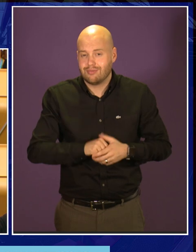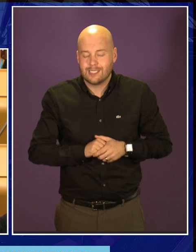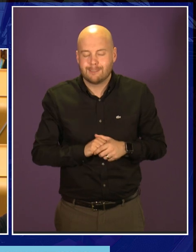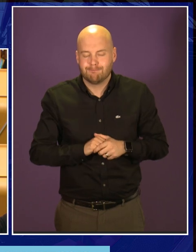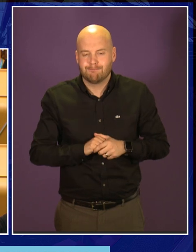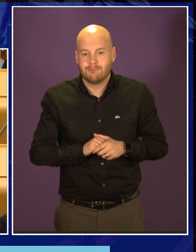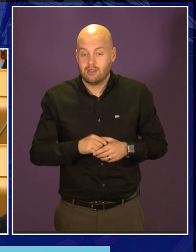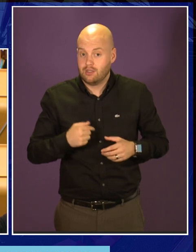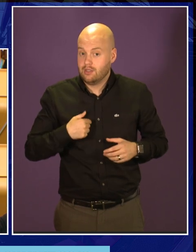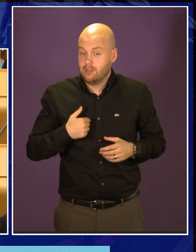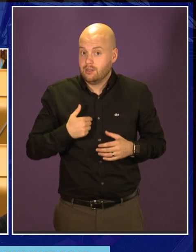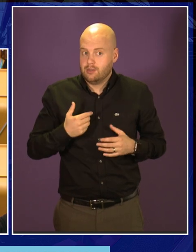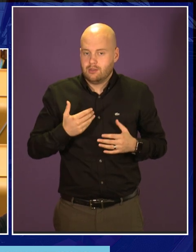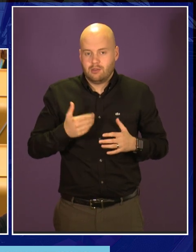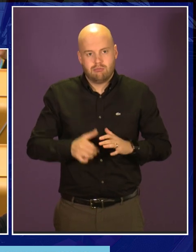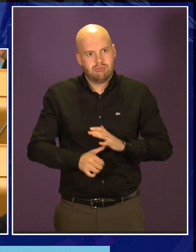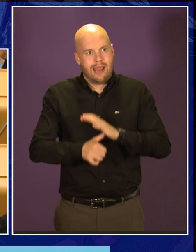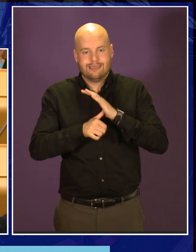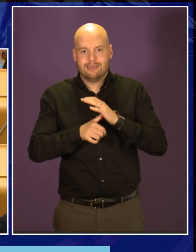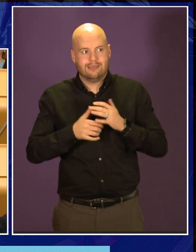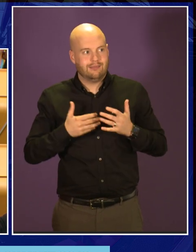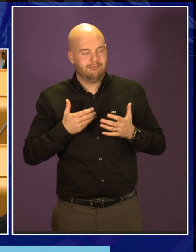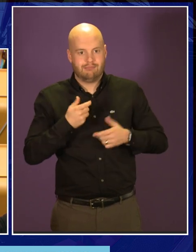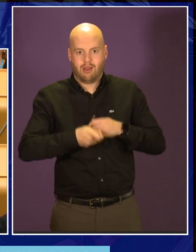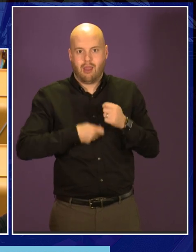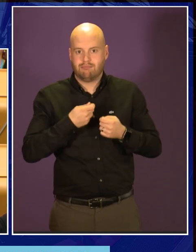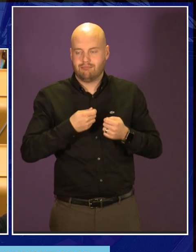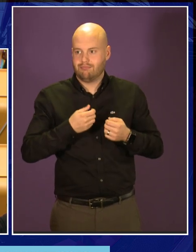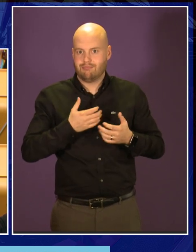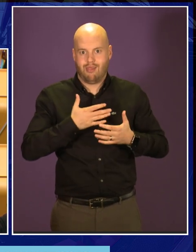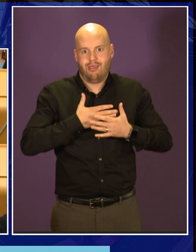became very impressed and falling in love with Edinburgh for the